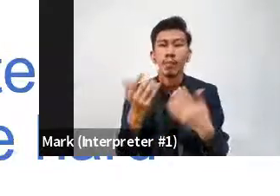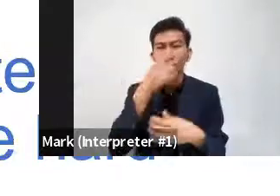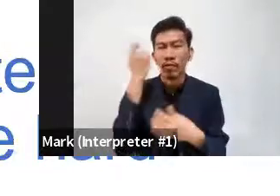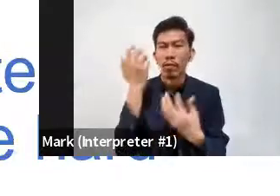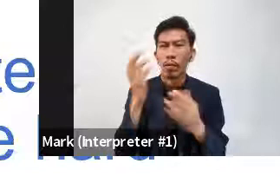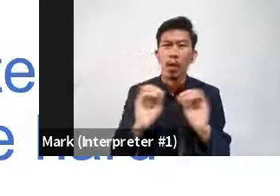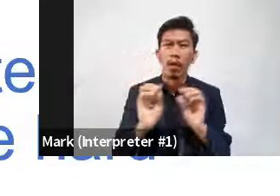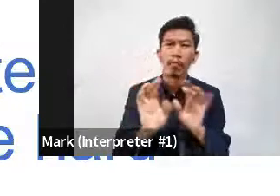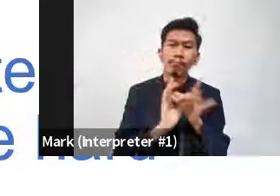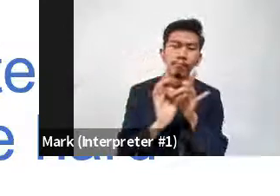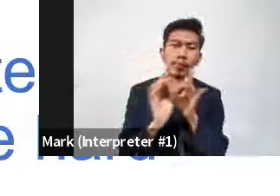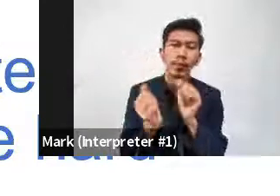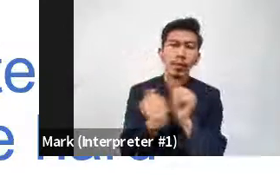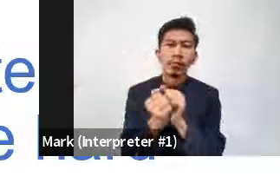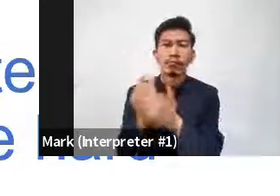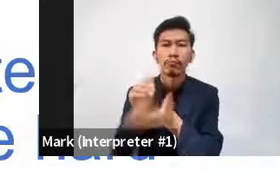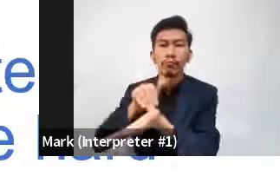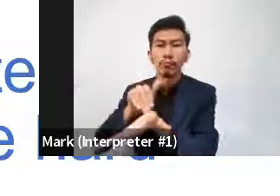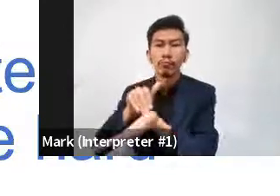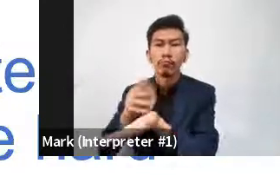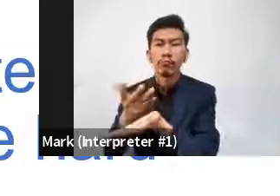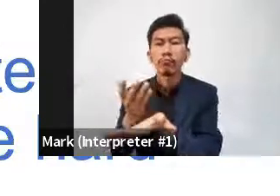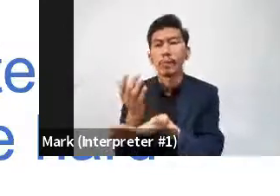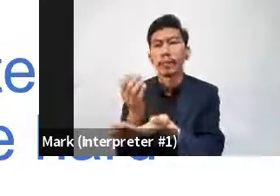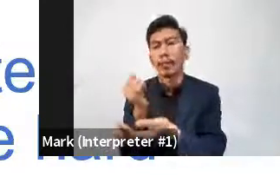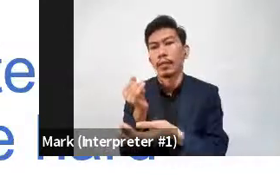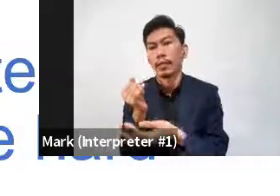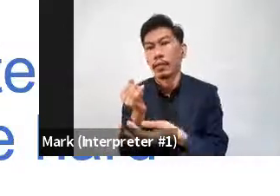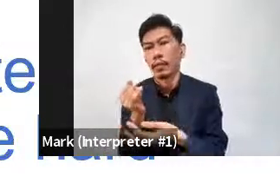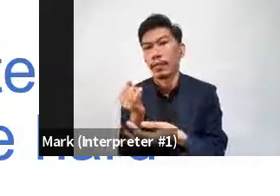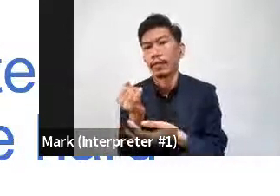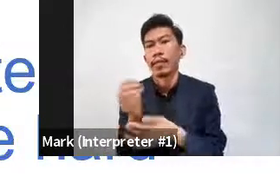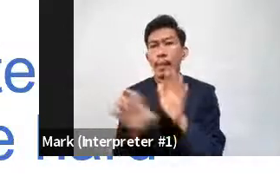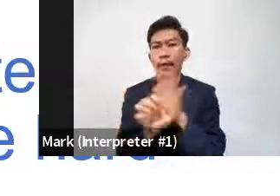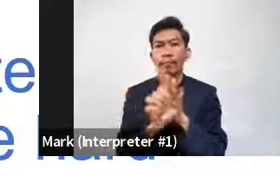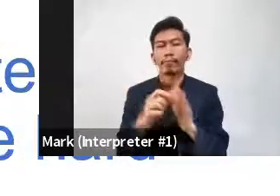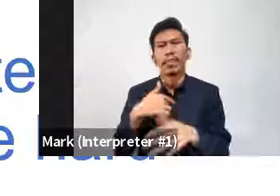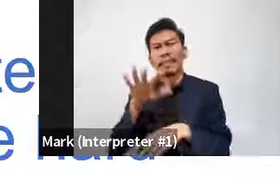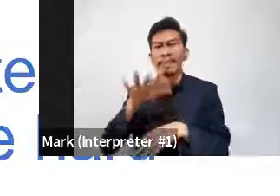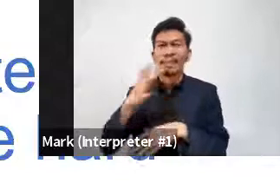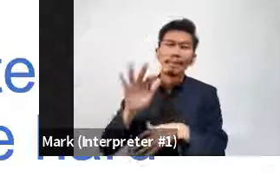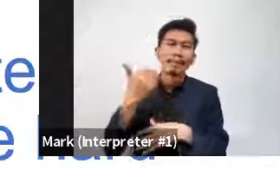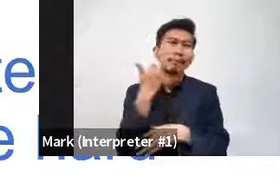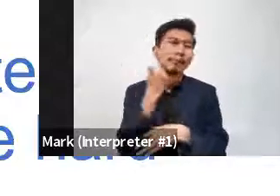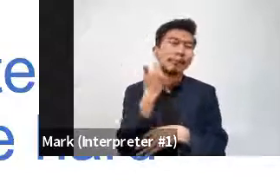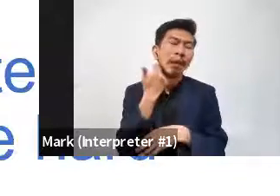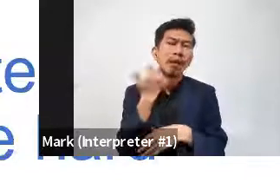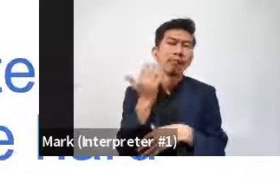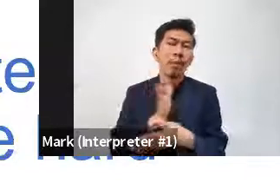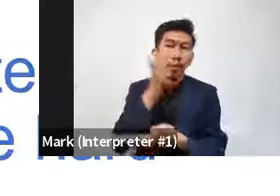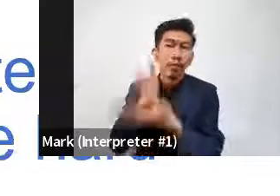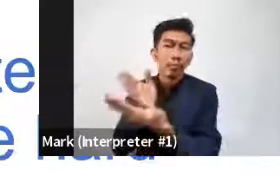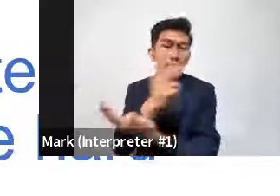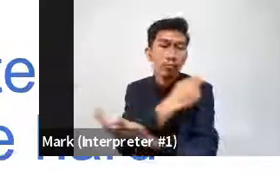So if I have sniffles or I have slight fever, I don't go to health facility because I don't have that